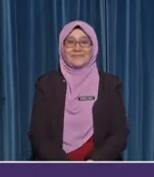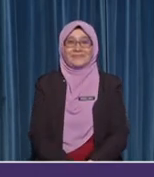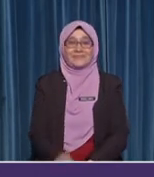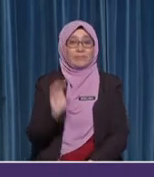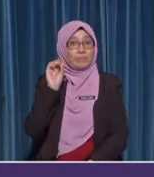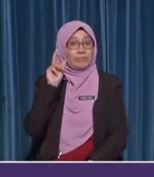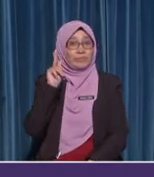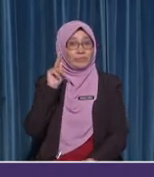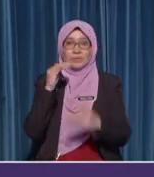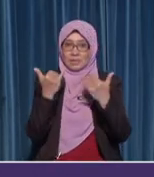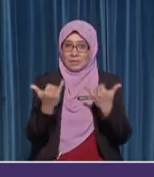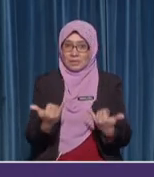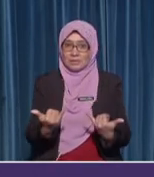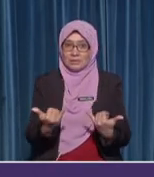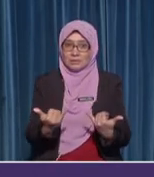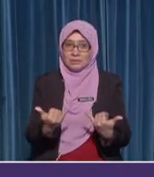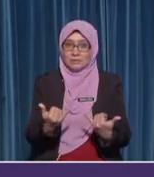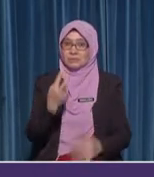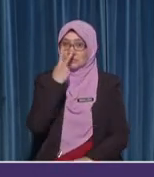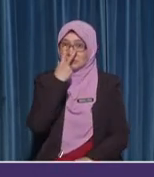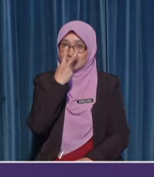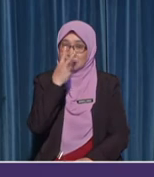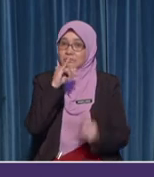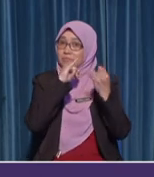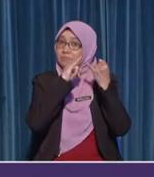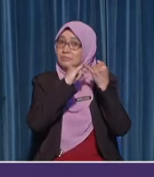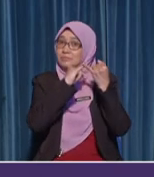Okay, now look at the last question.